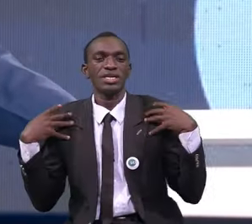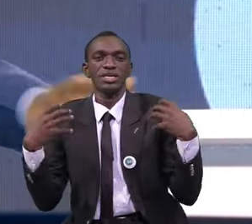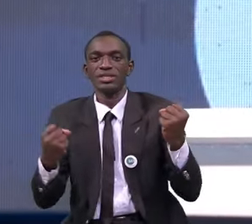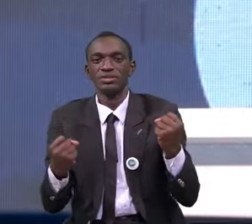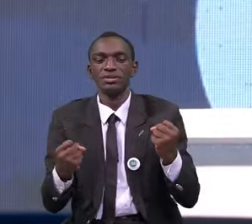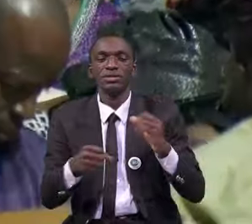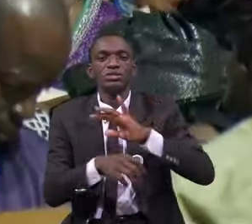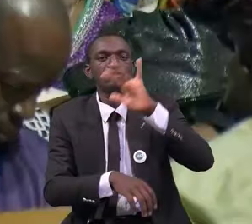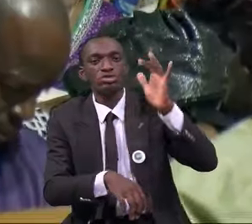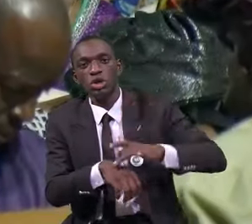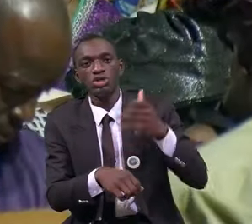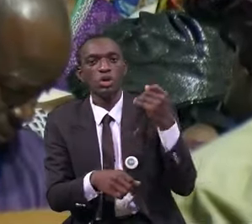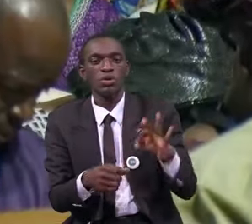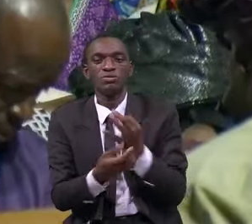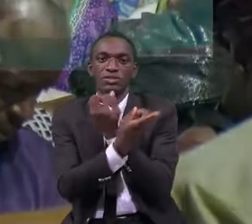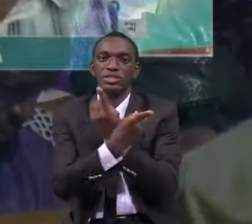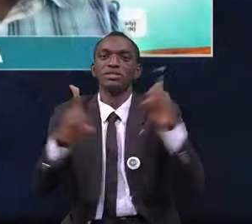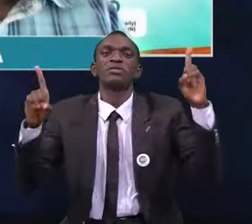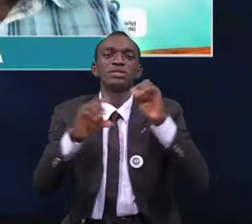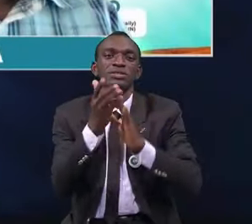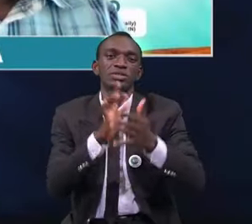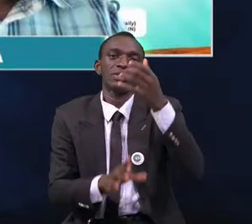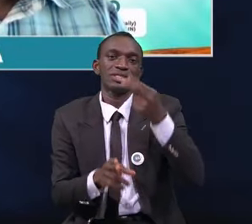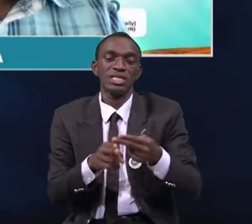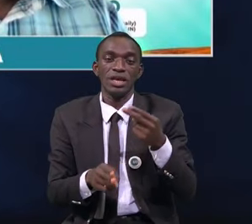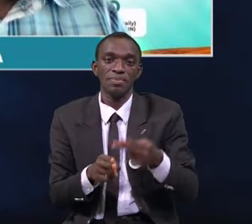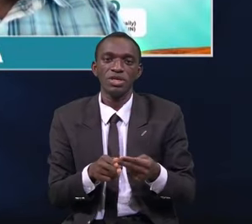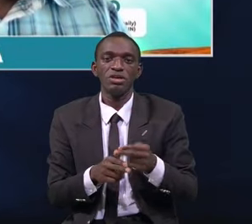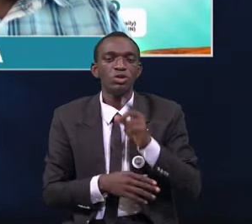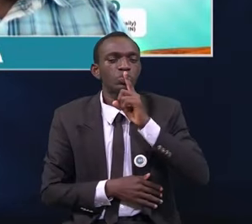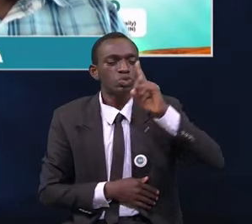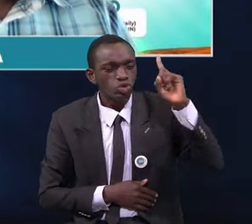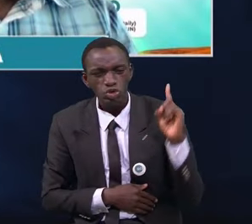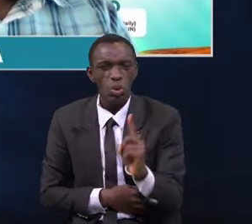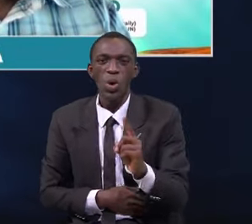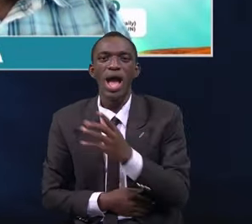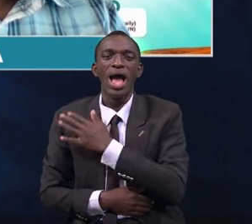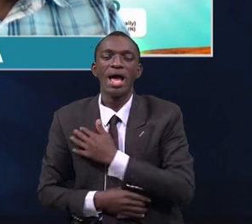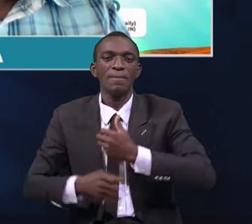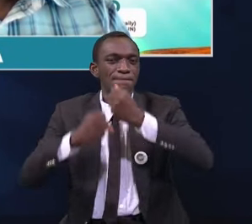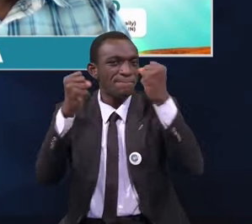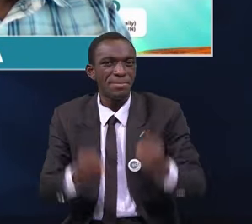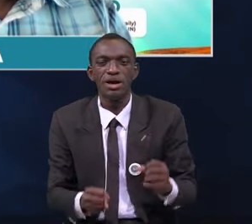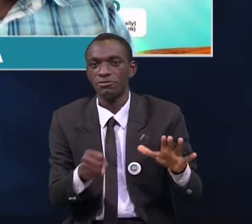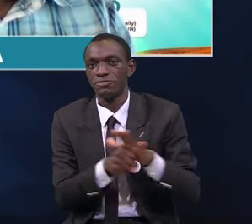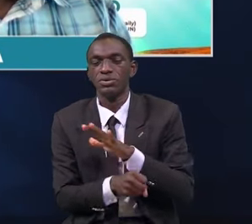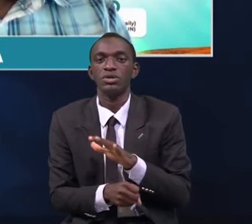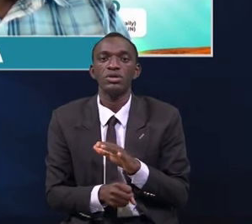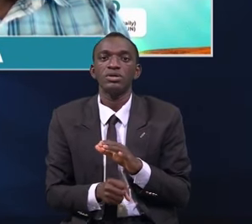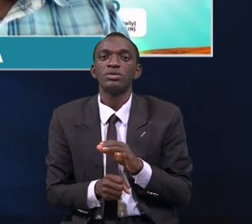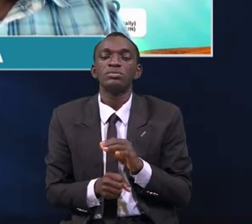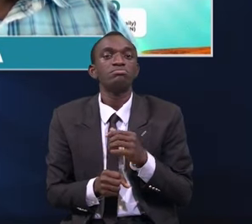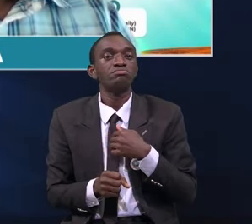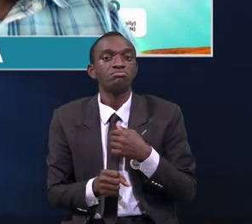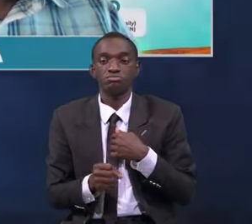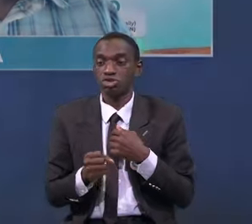of deliverance. Assured and powerful. I'm going to talk about